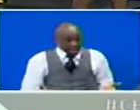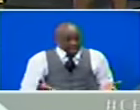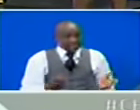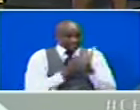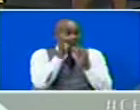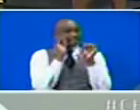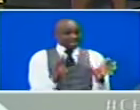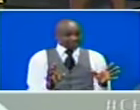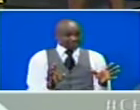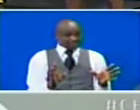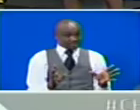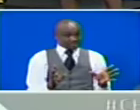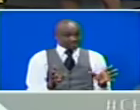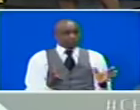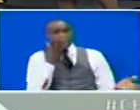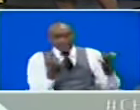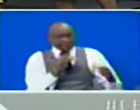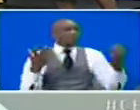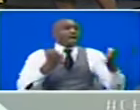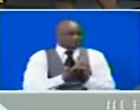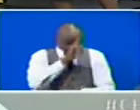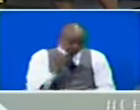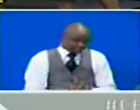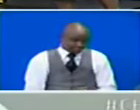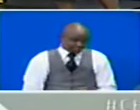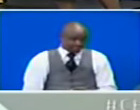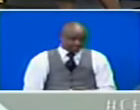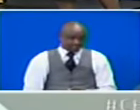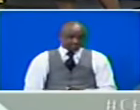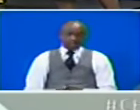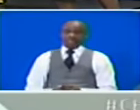into development. Yes. So where could it possibly have gone? So